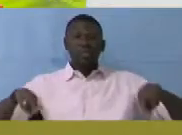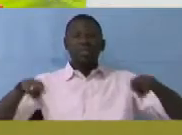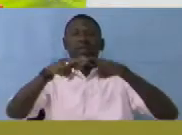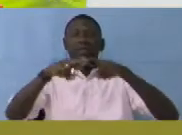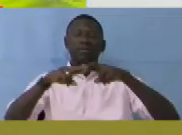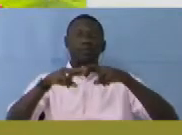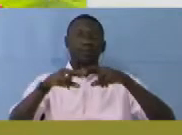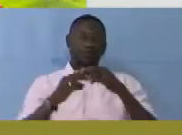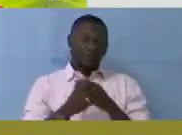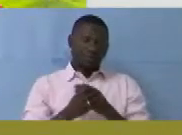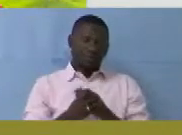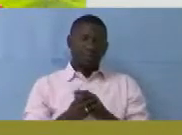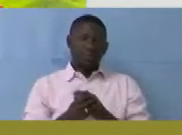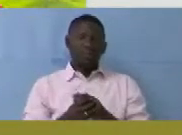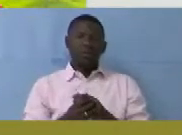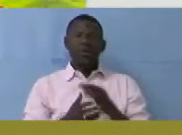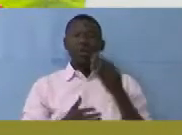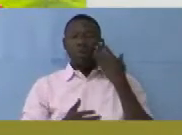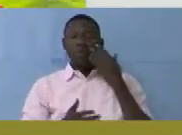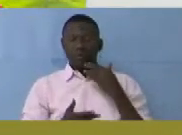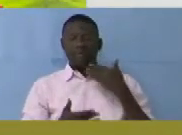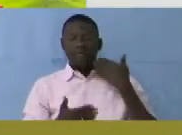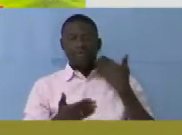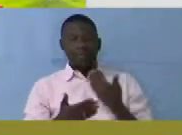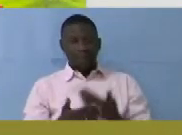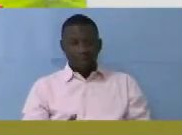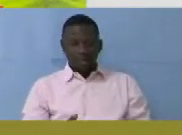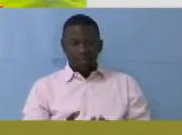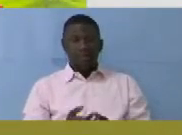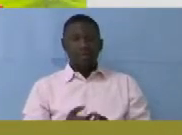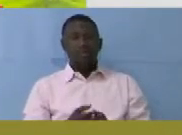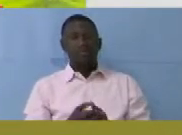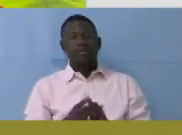When we finished, the